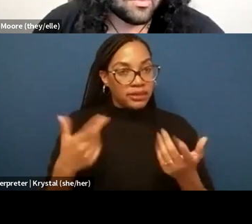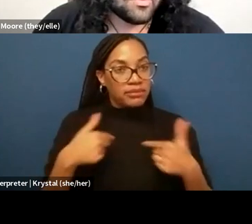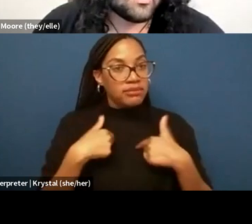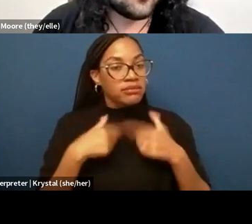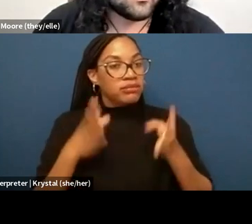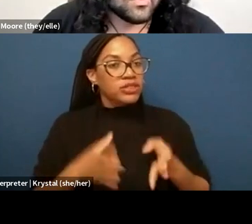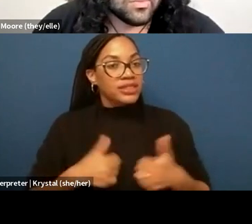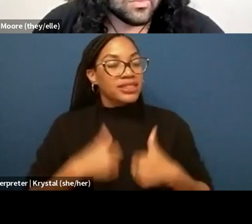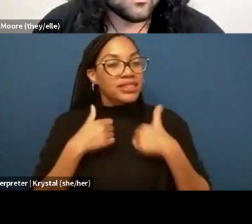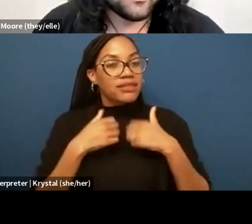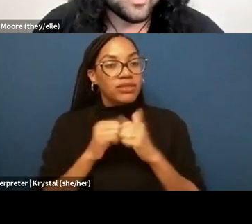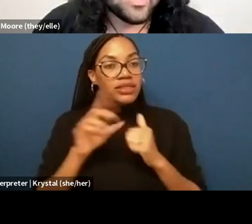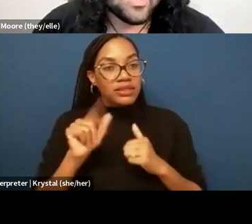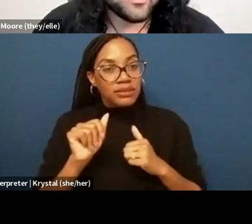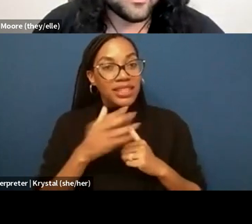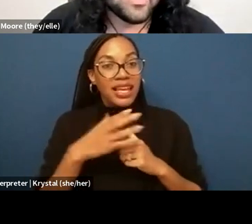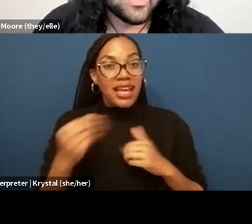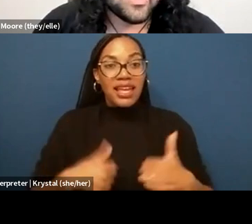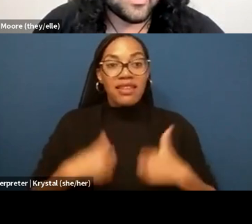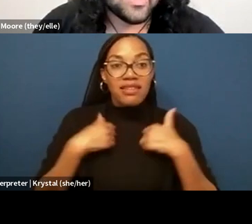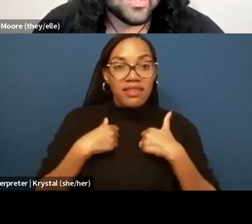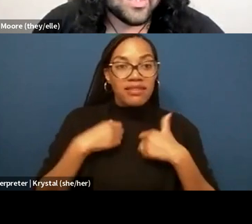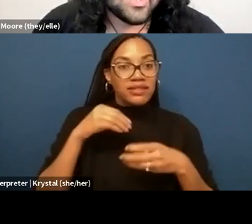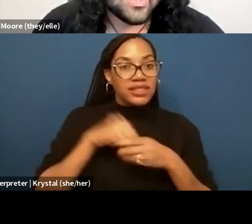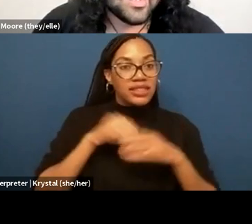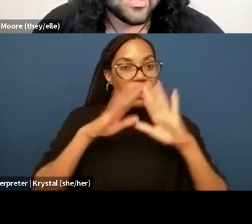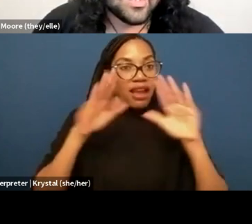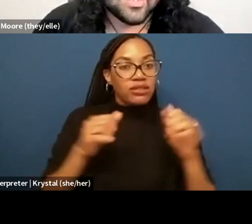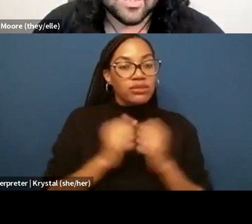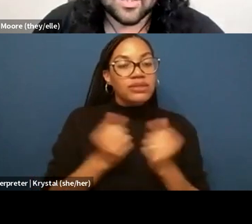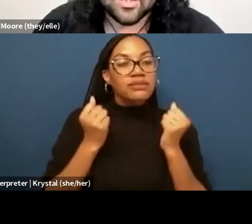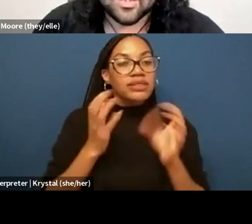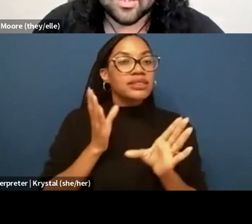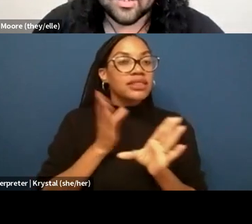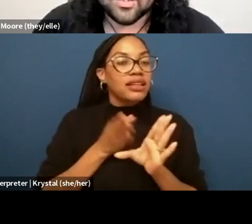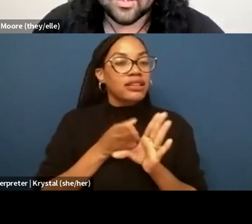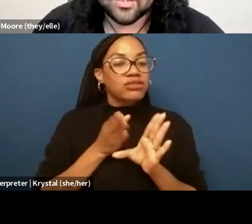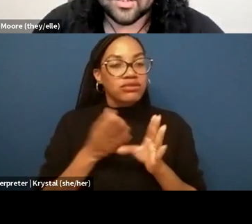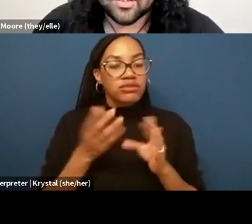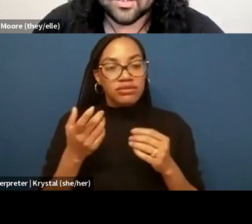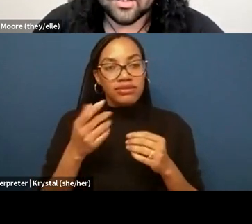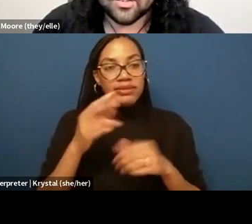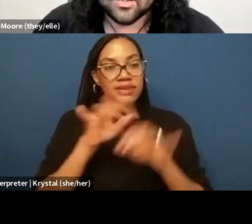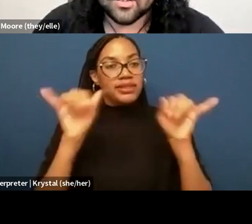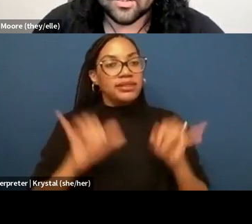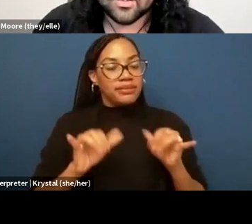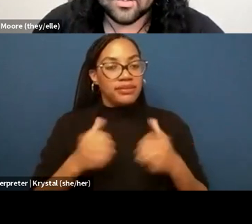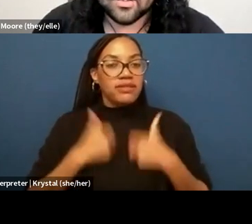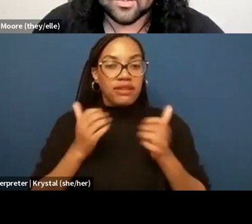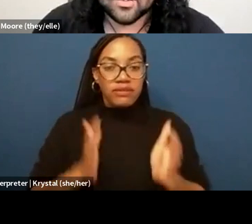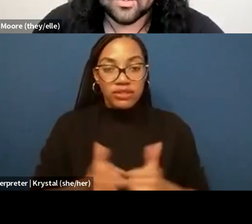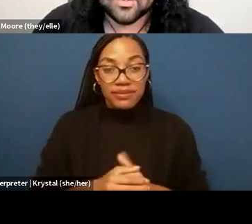and also lives in a household of many psychiatric survivors. I know that there's a role that I must